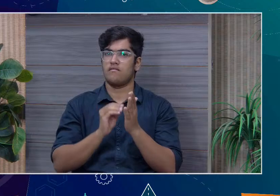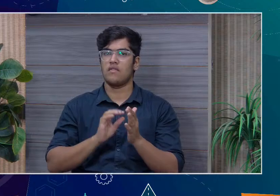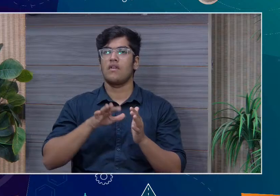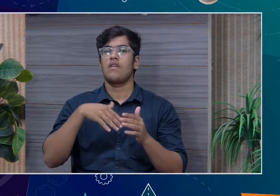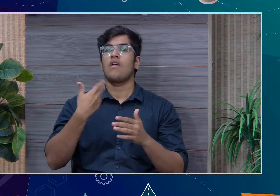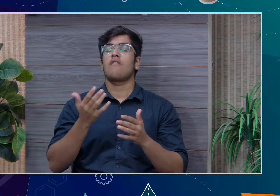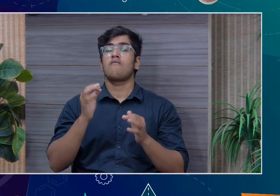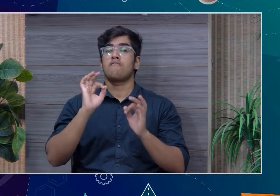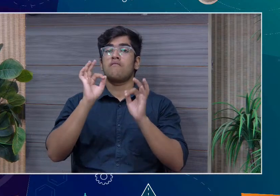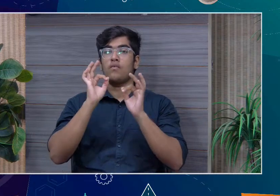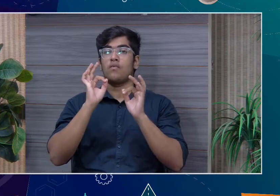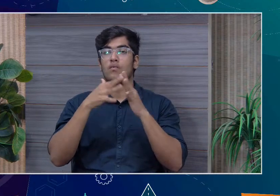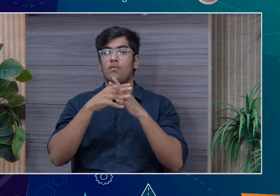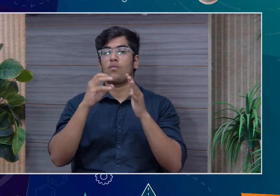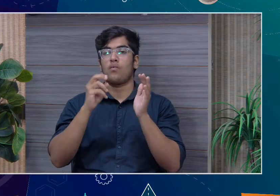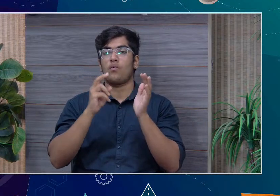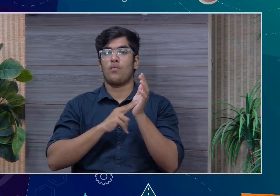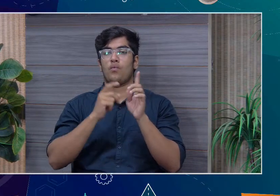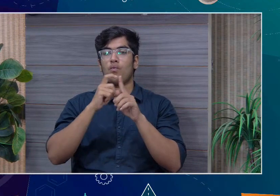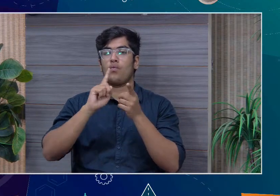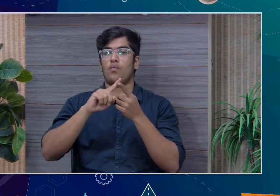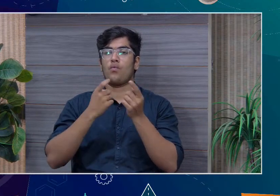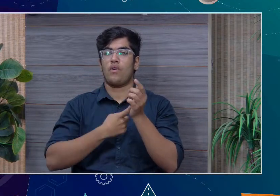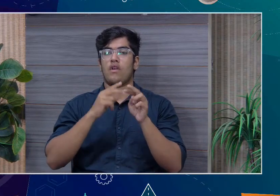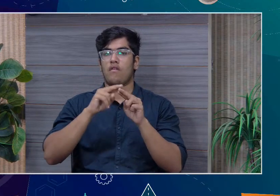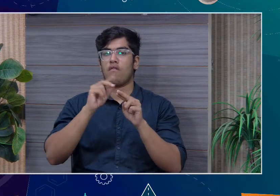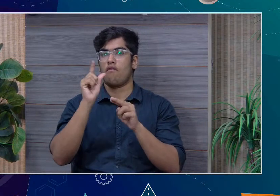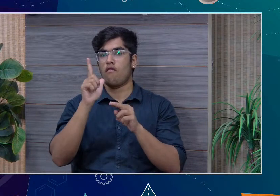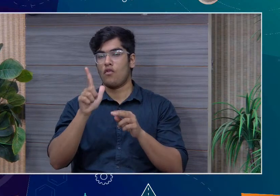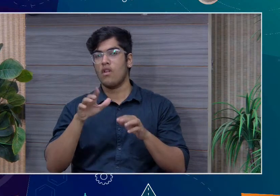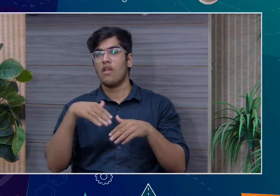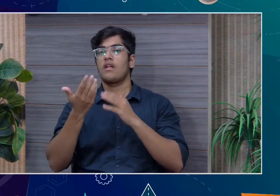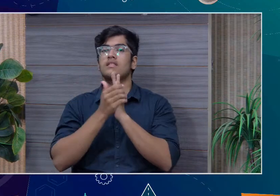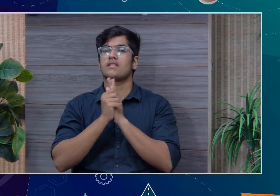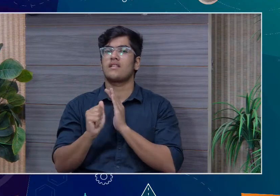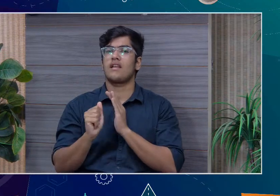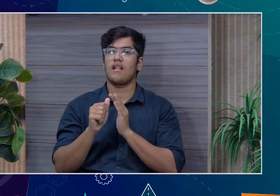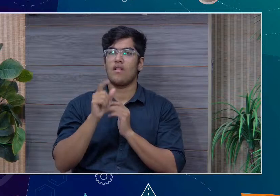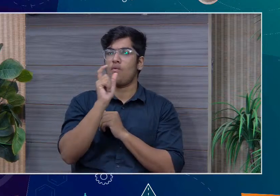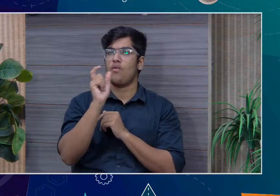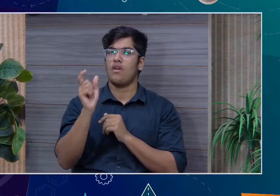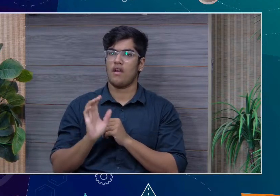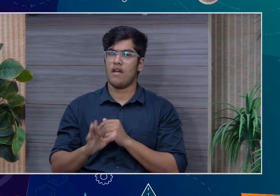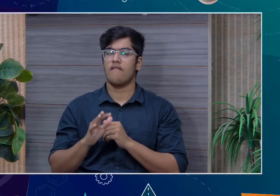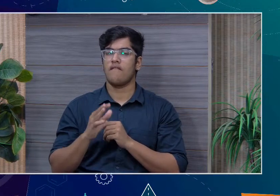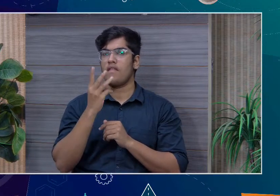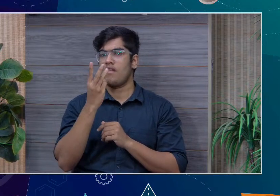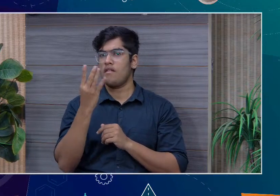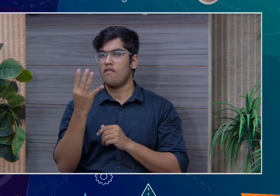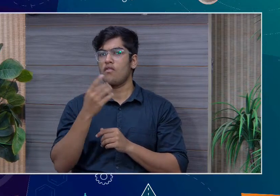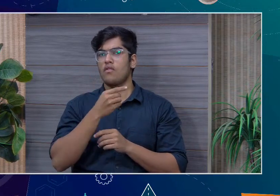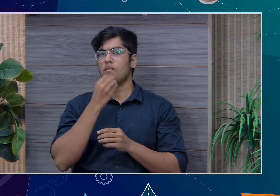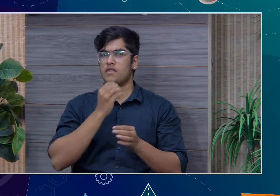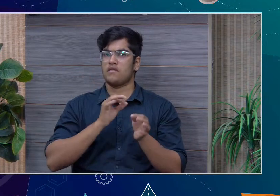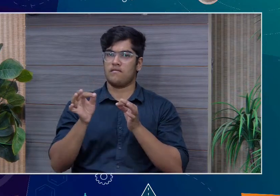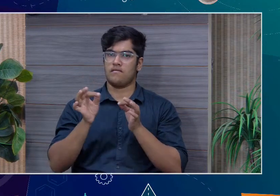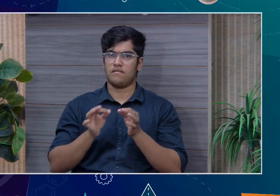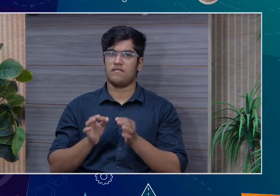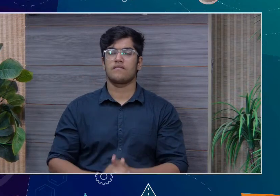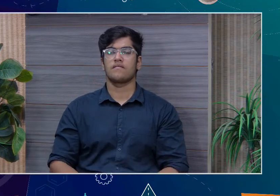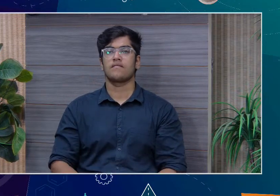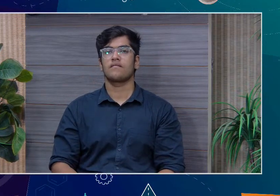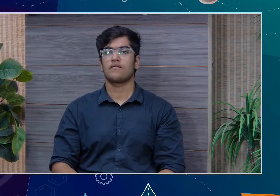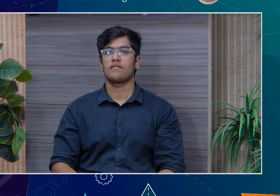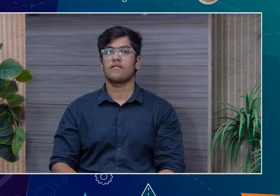then there's skilled, and then there's mysterious? Yes, ma'am. One by one we will take the words.